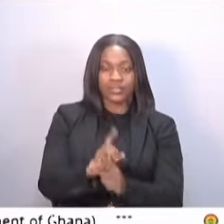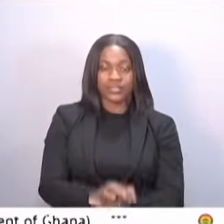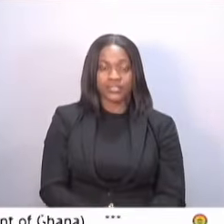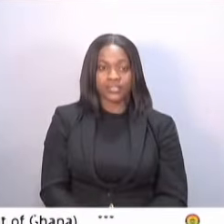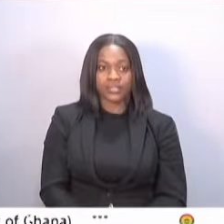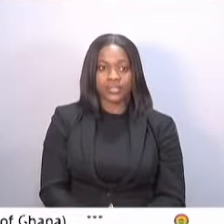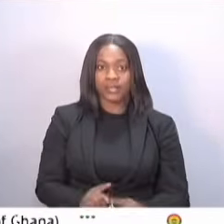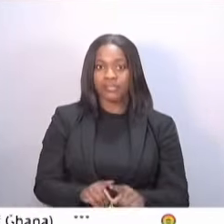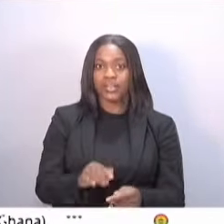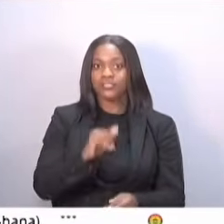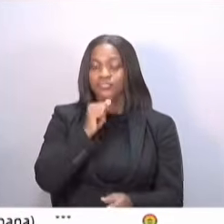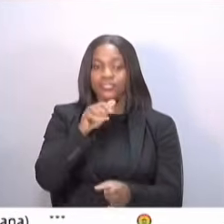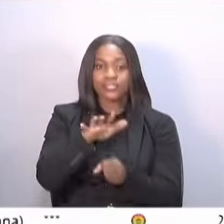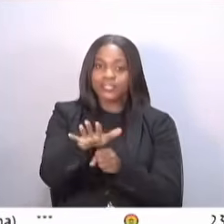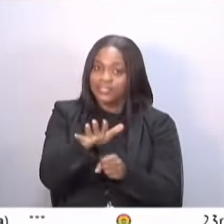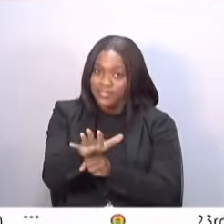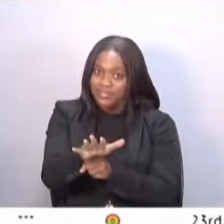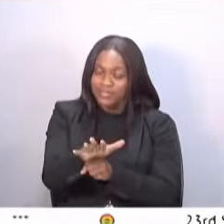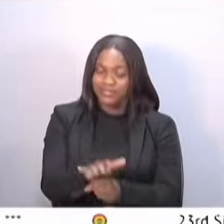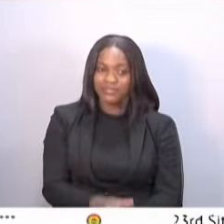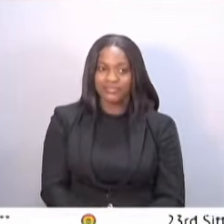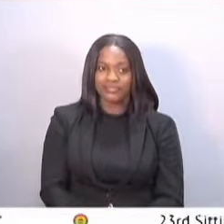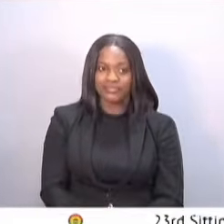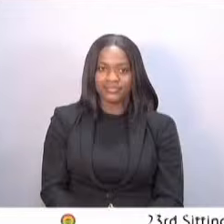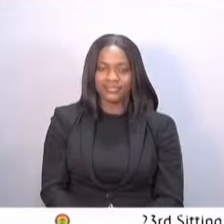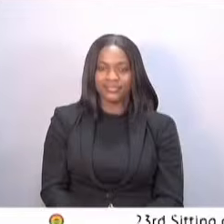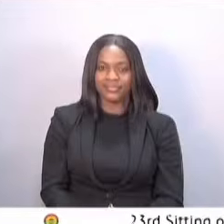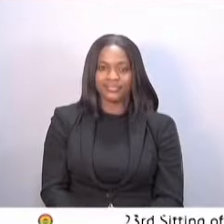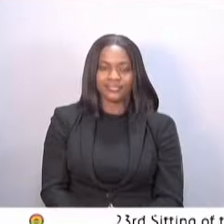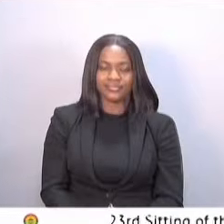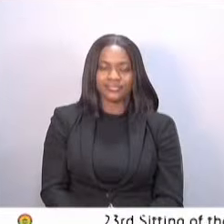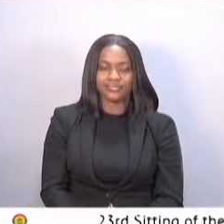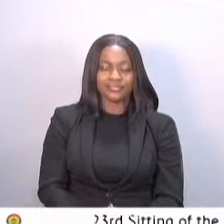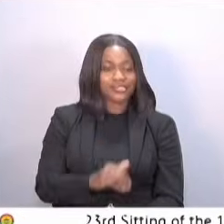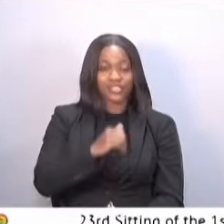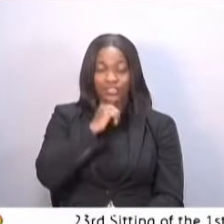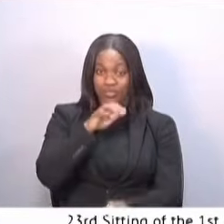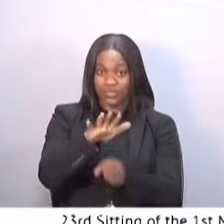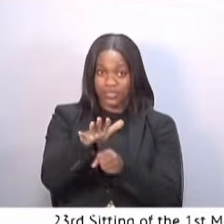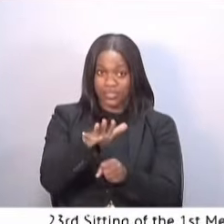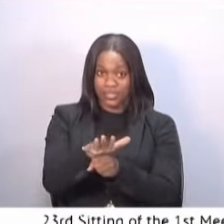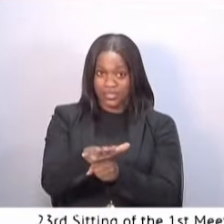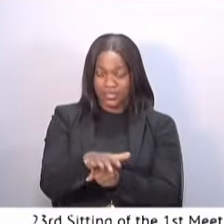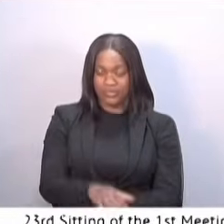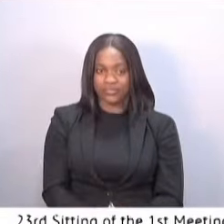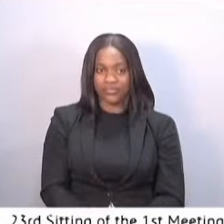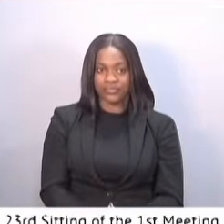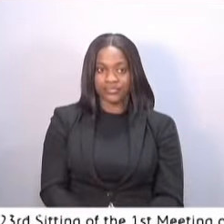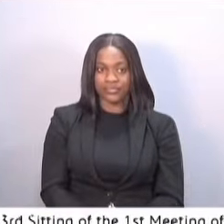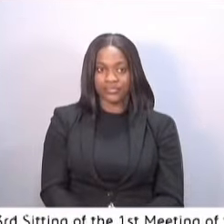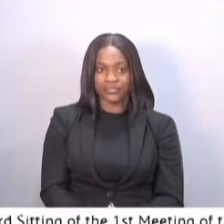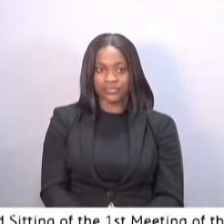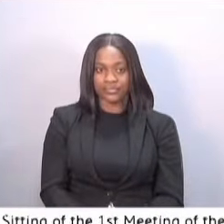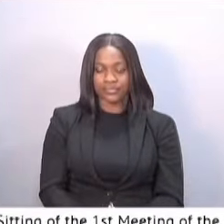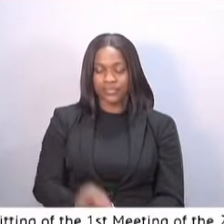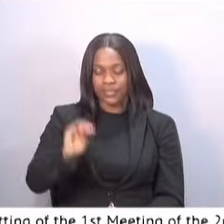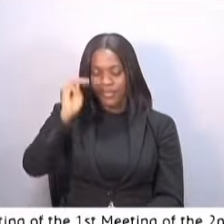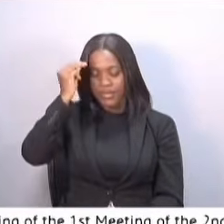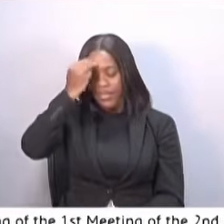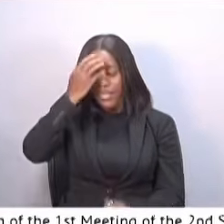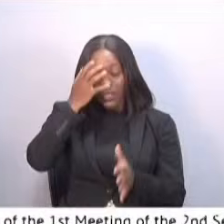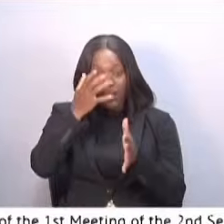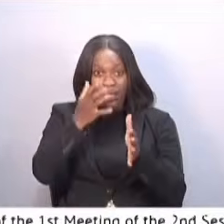response. But that is not enough. It's not enough. Now, Minister, because